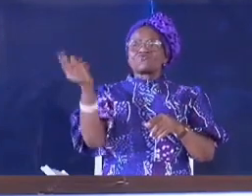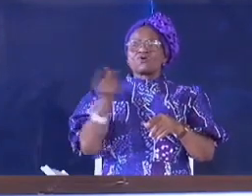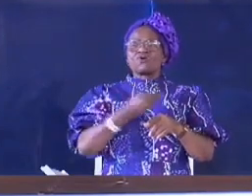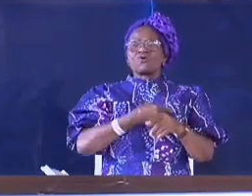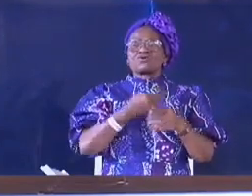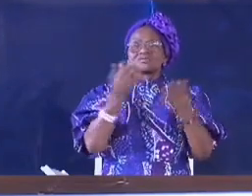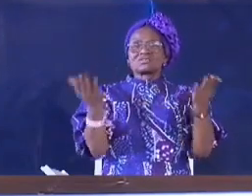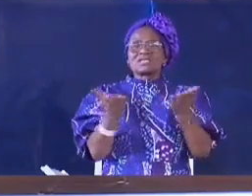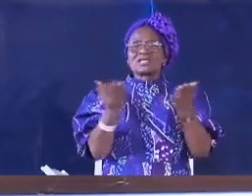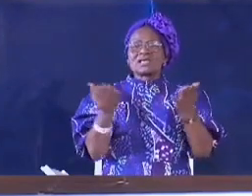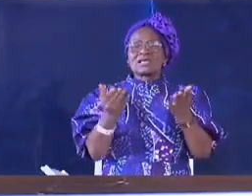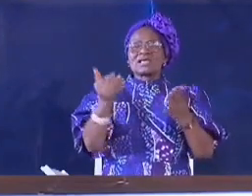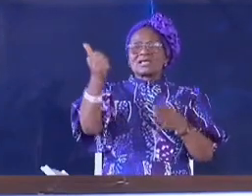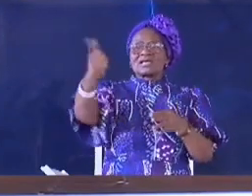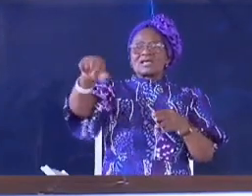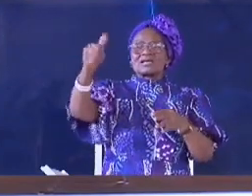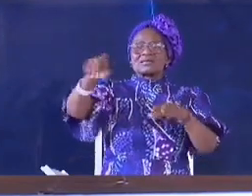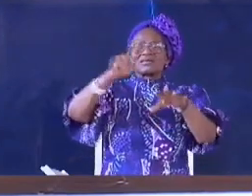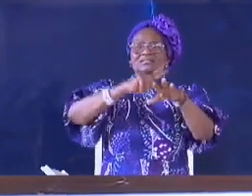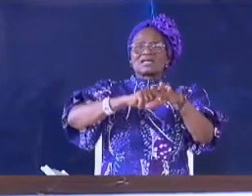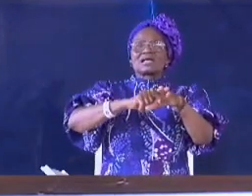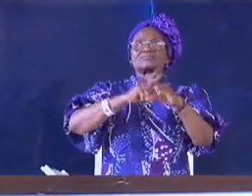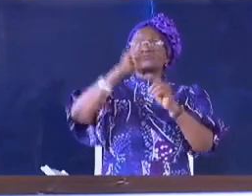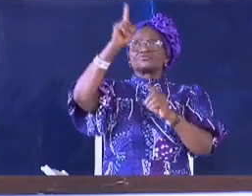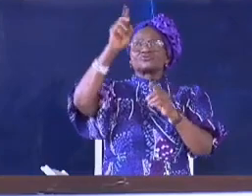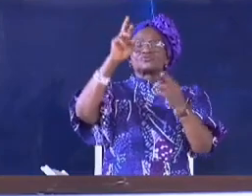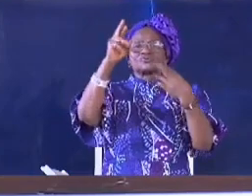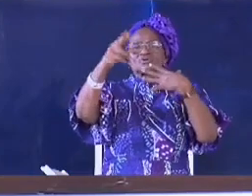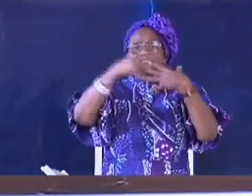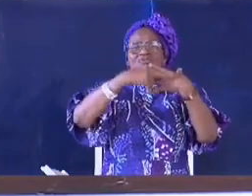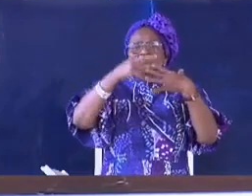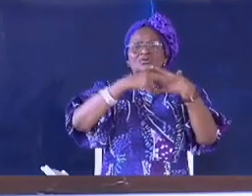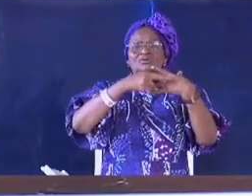anytime you return, don't leave us behind.